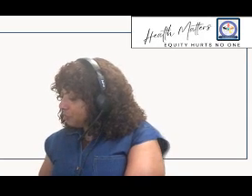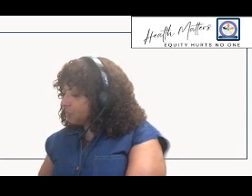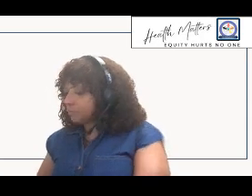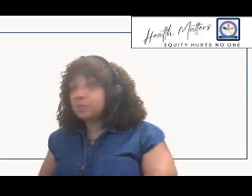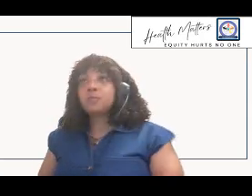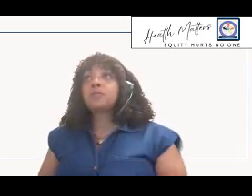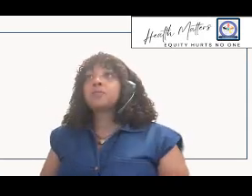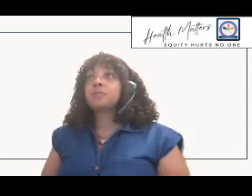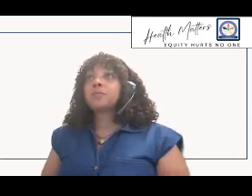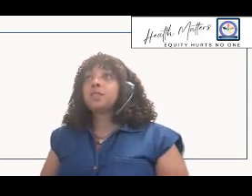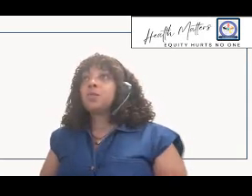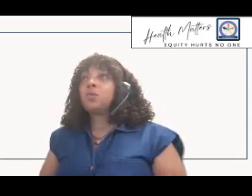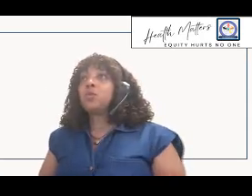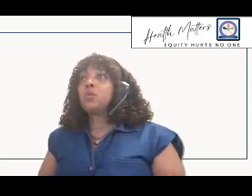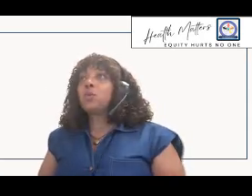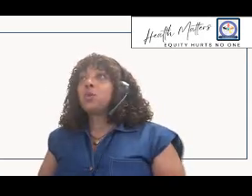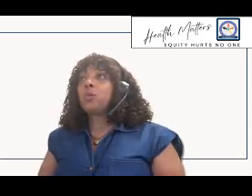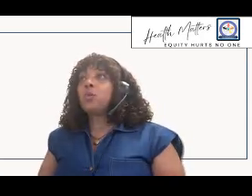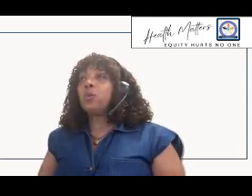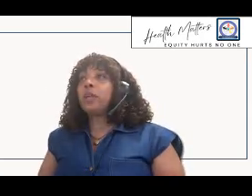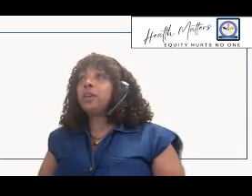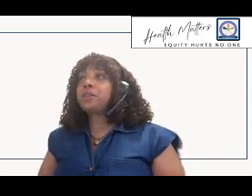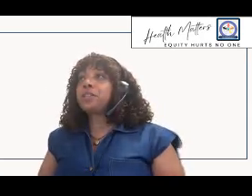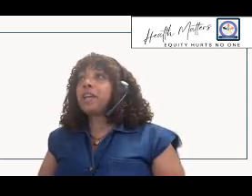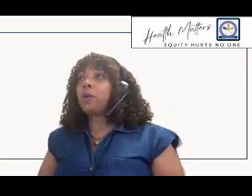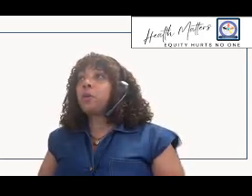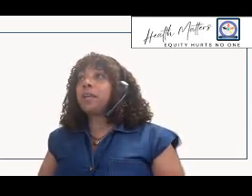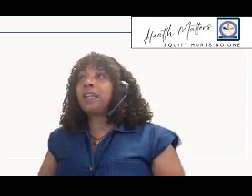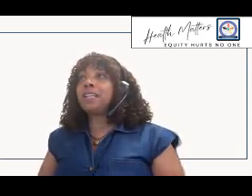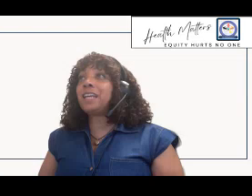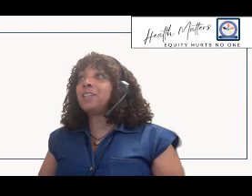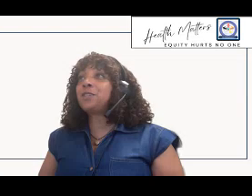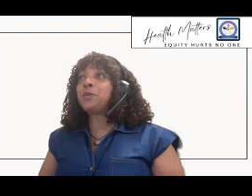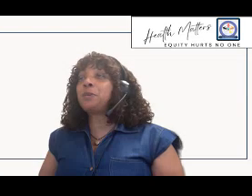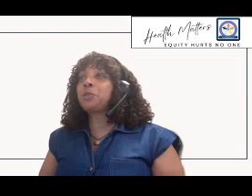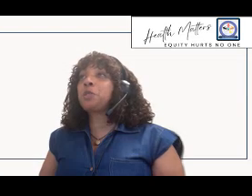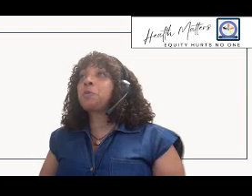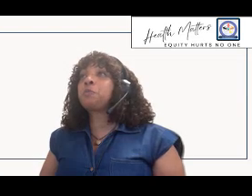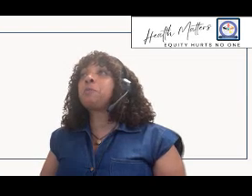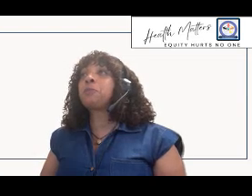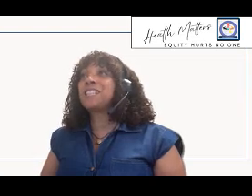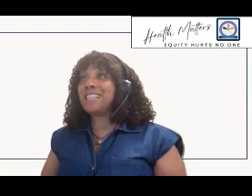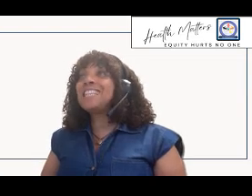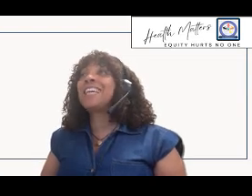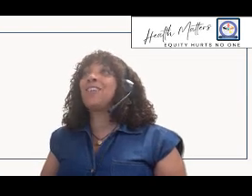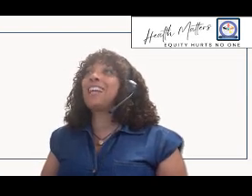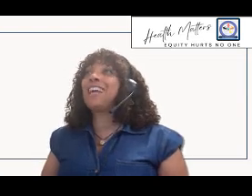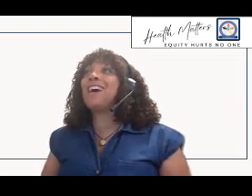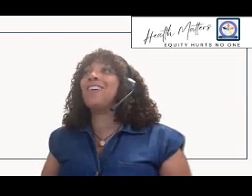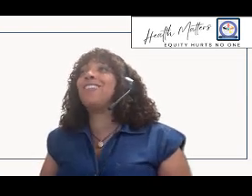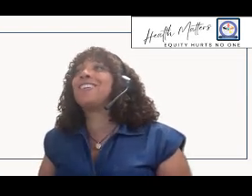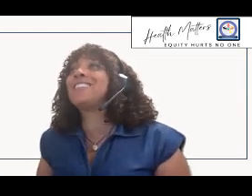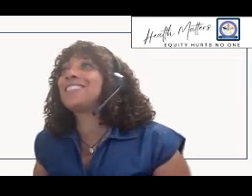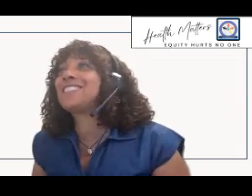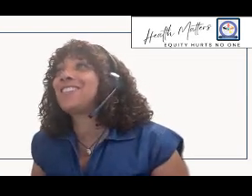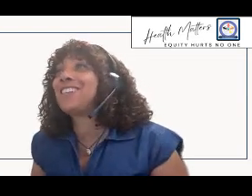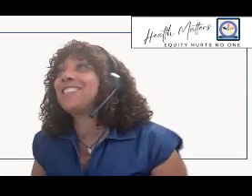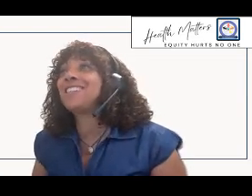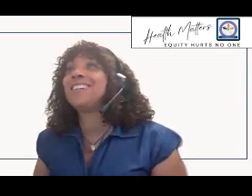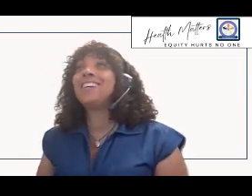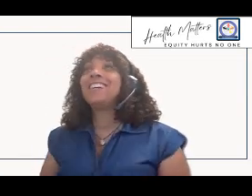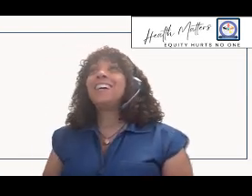I'm going to have to jump off right now. So sorry about that. We understand. We are getting dinged too because we're supposed to be presenting right now.